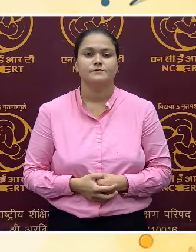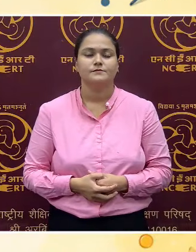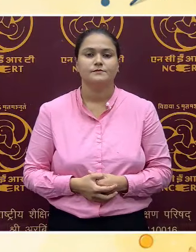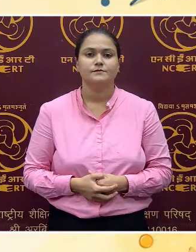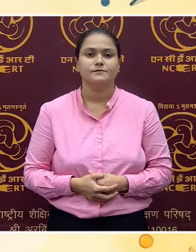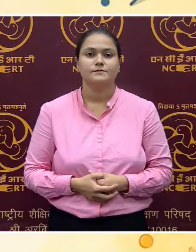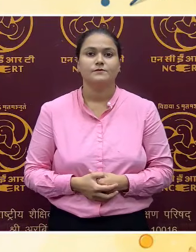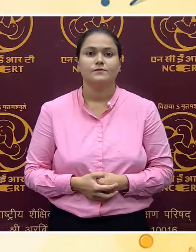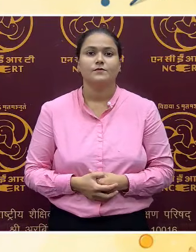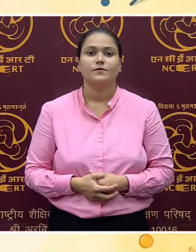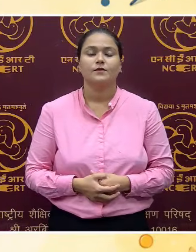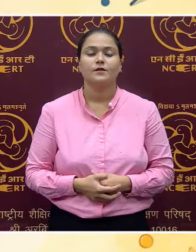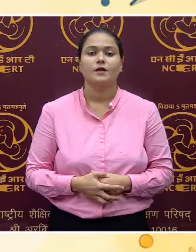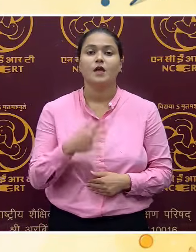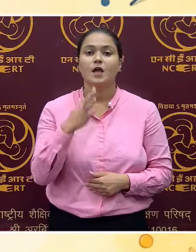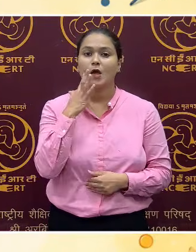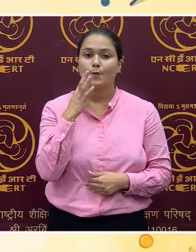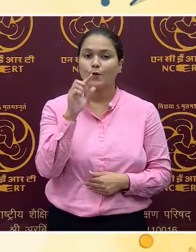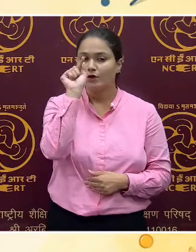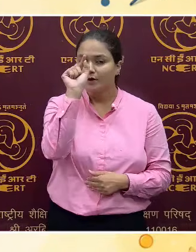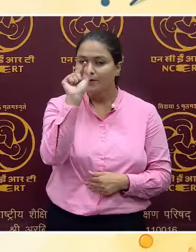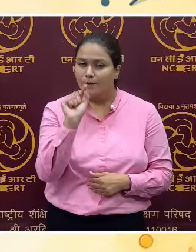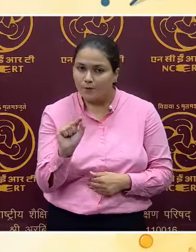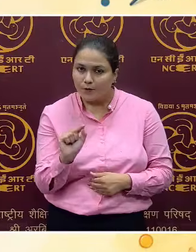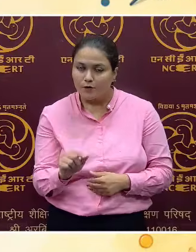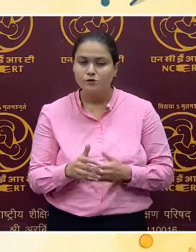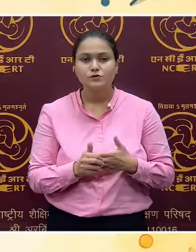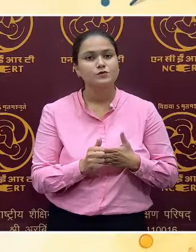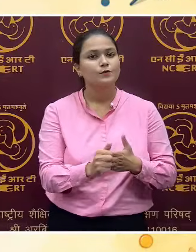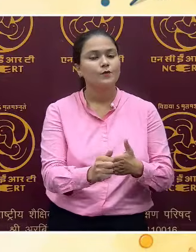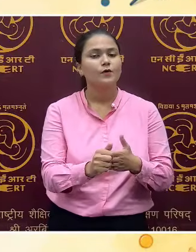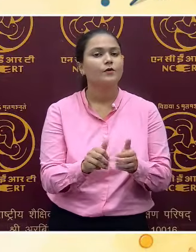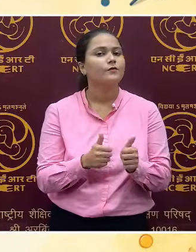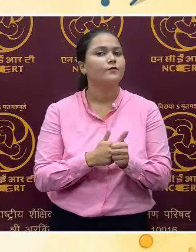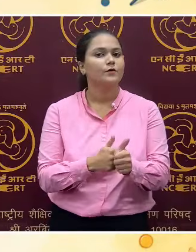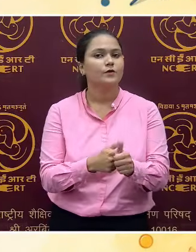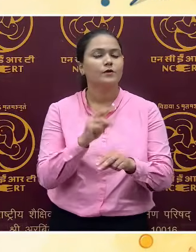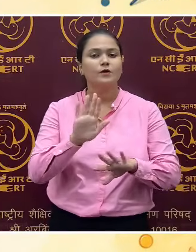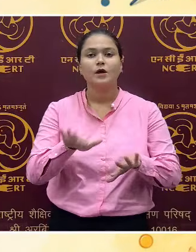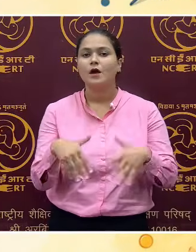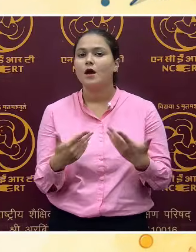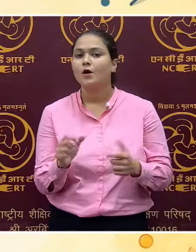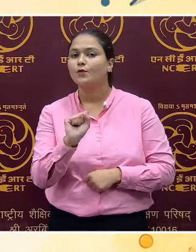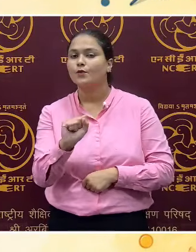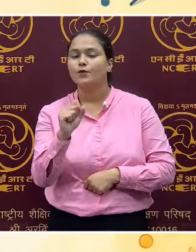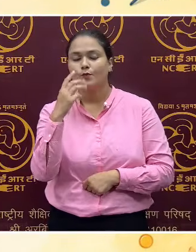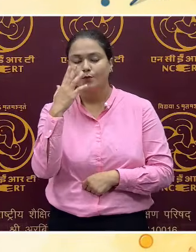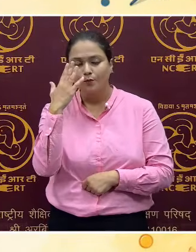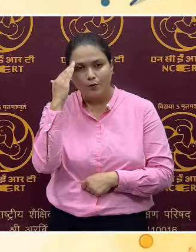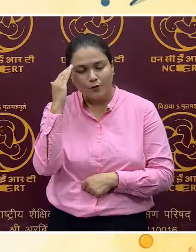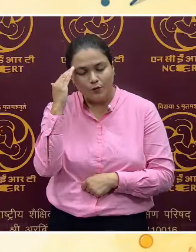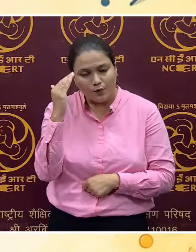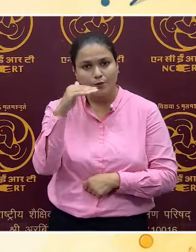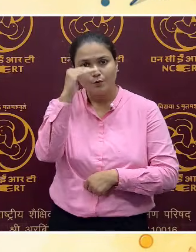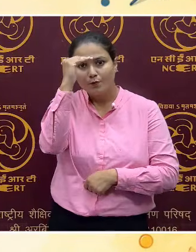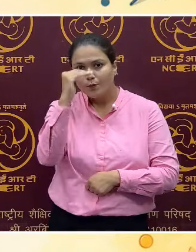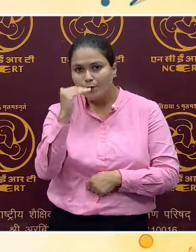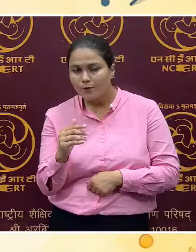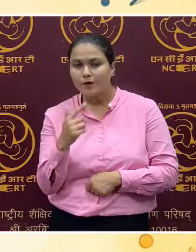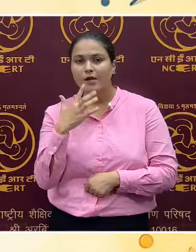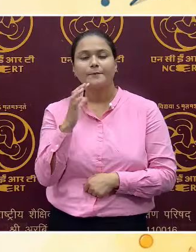Tips to recognize passive voice. In order to recognize that the sentence is in passive voice, watch out for these